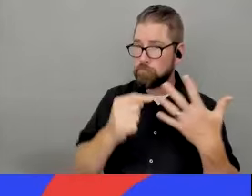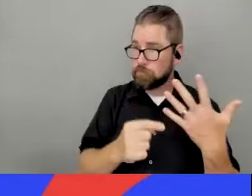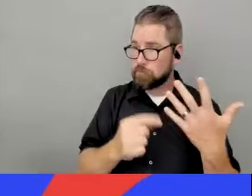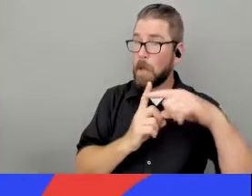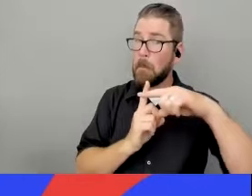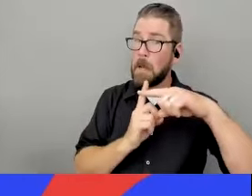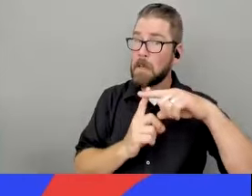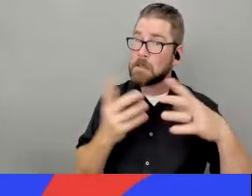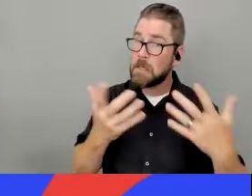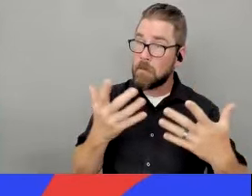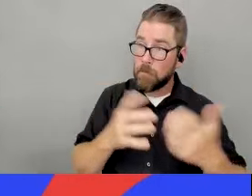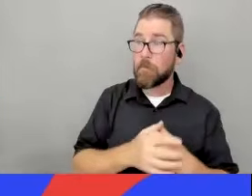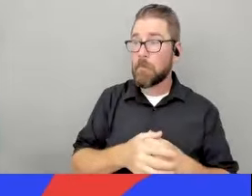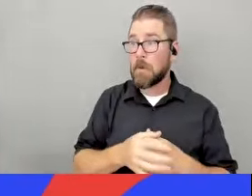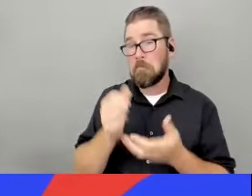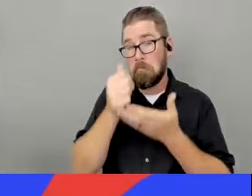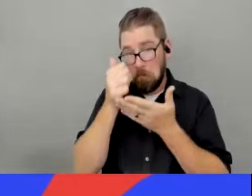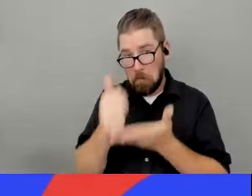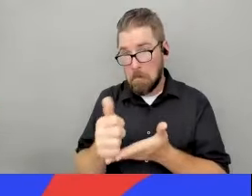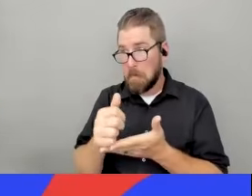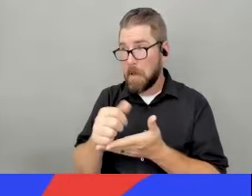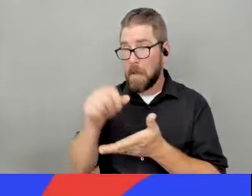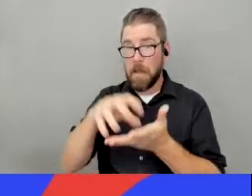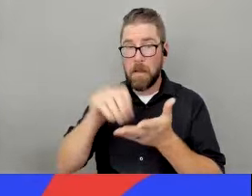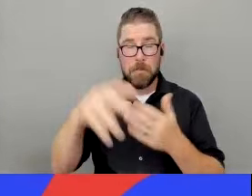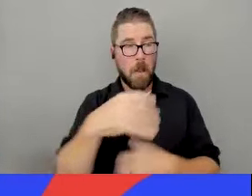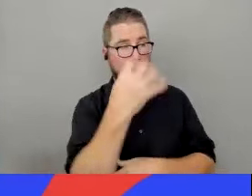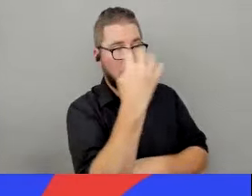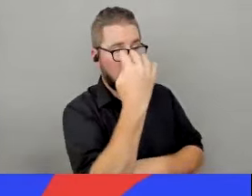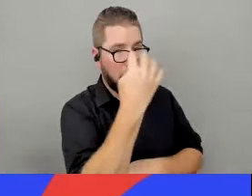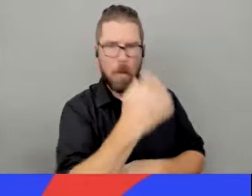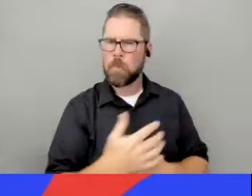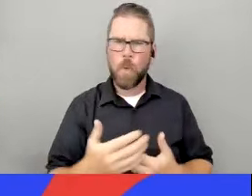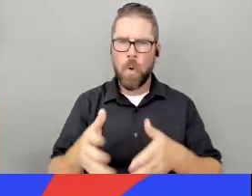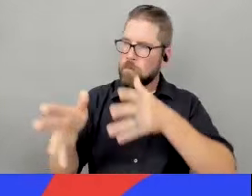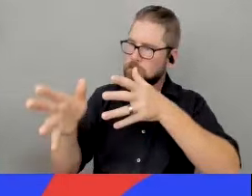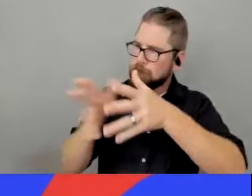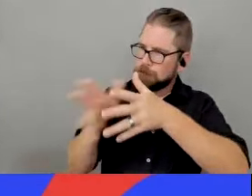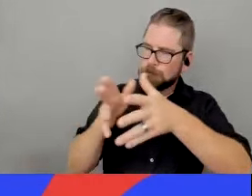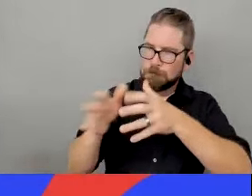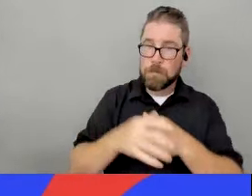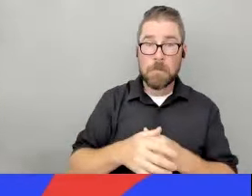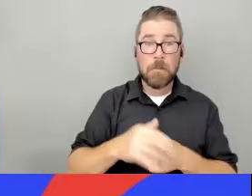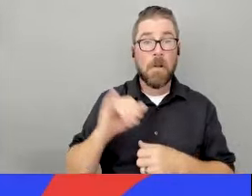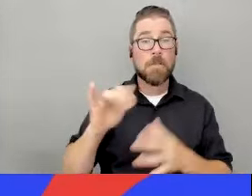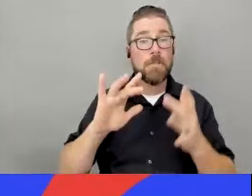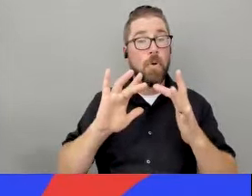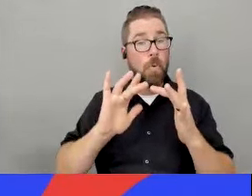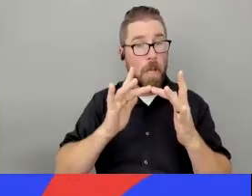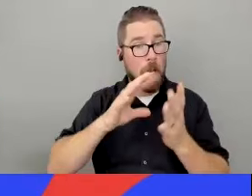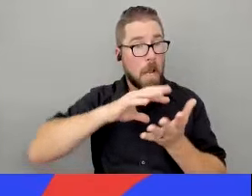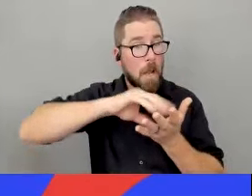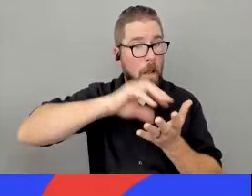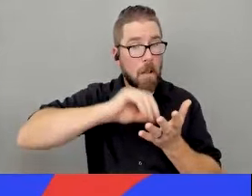it becomes interactive and engaging learning experiences for students. It does create a virtual learning environment that supports the